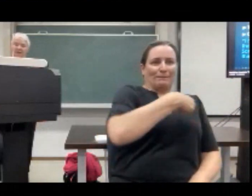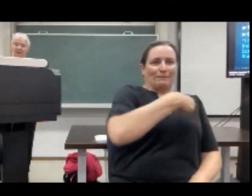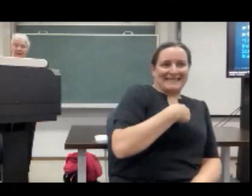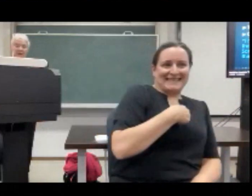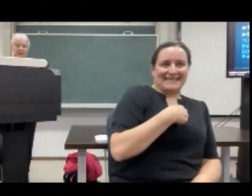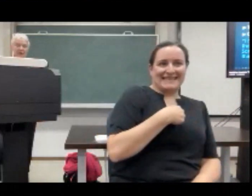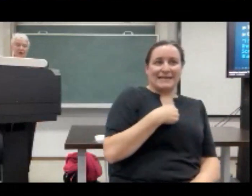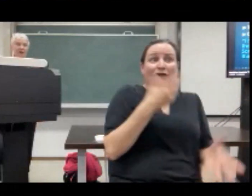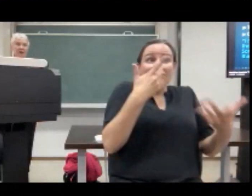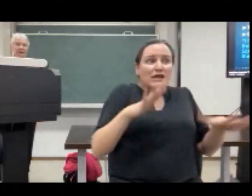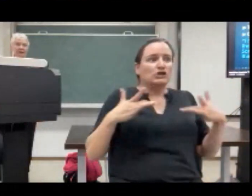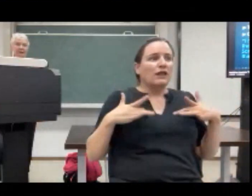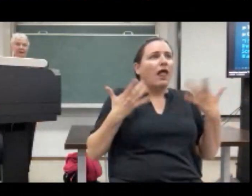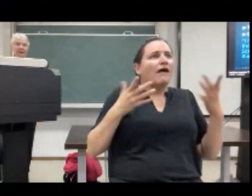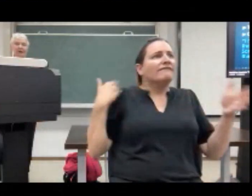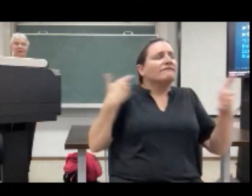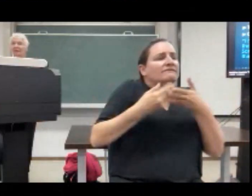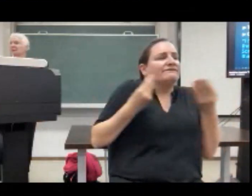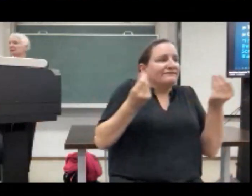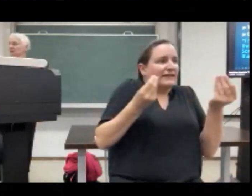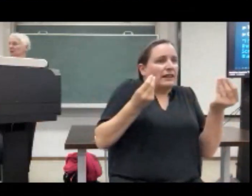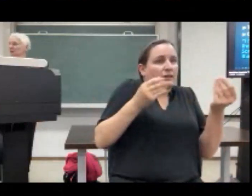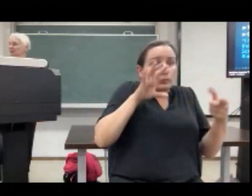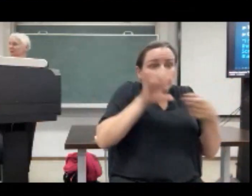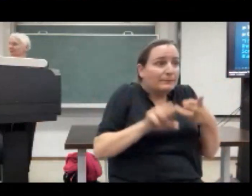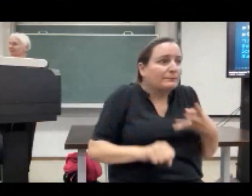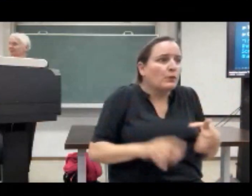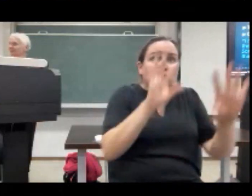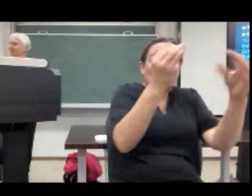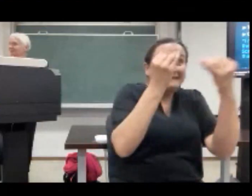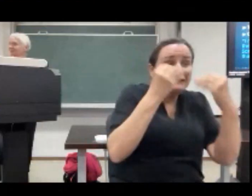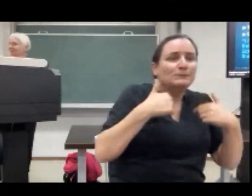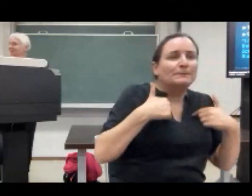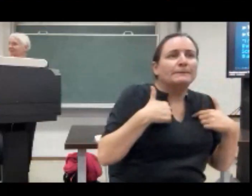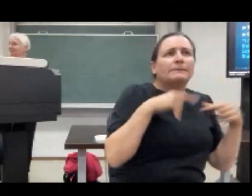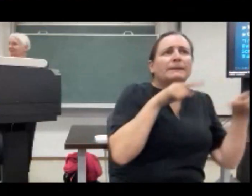lived it, to recognize it quickly, but there was no one.